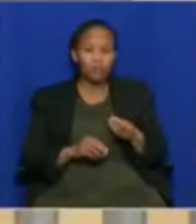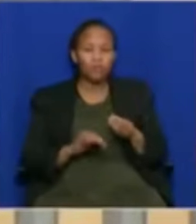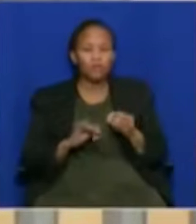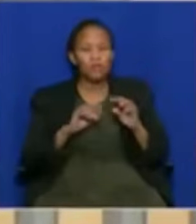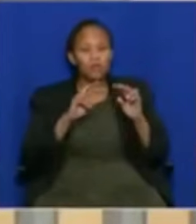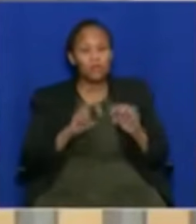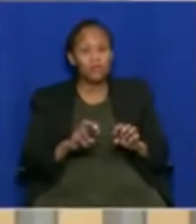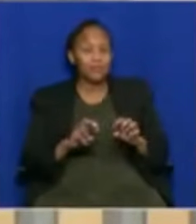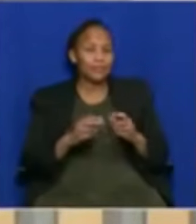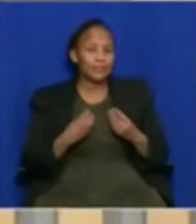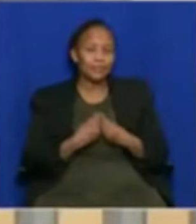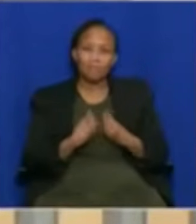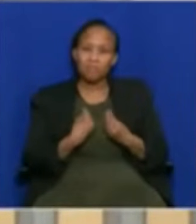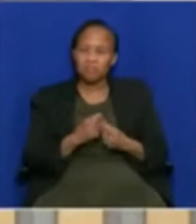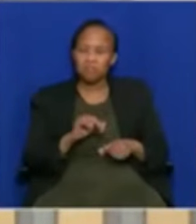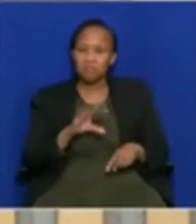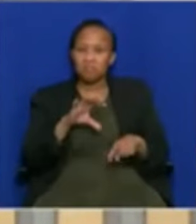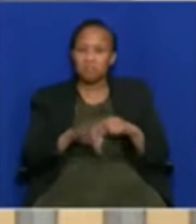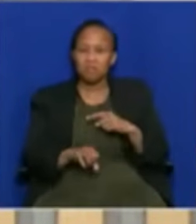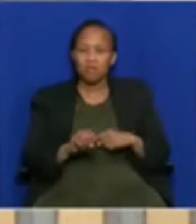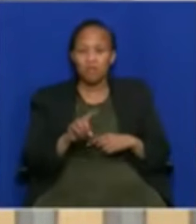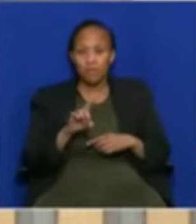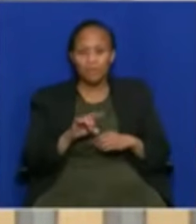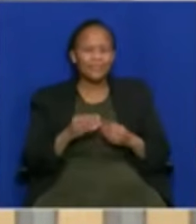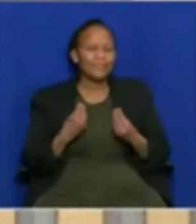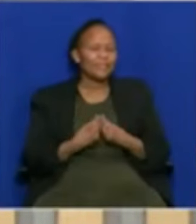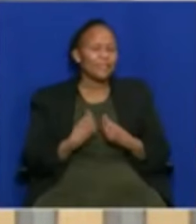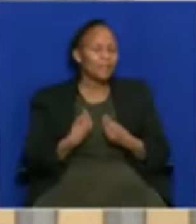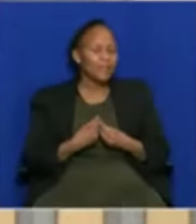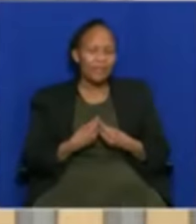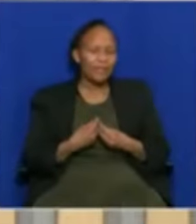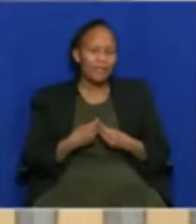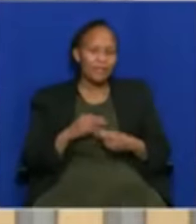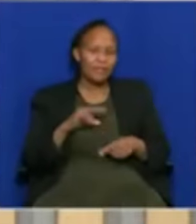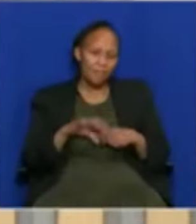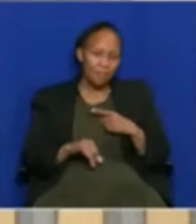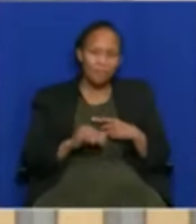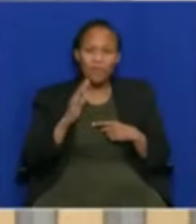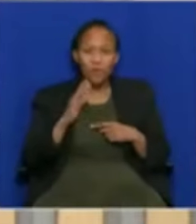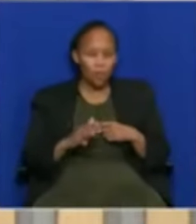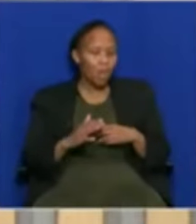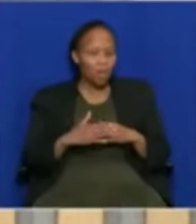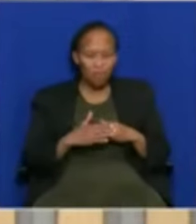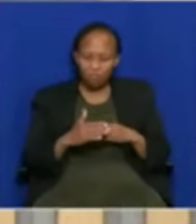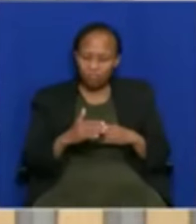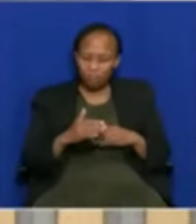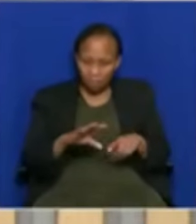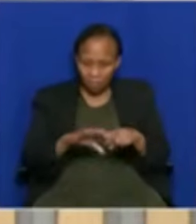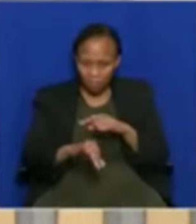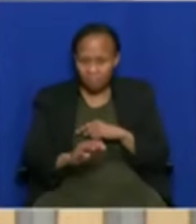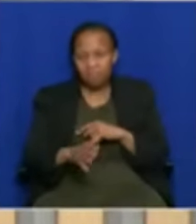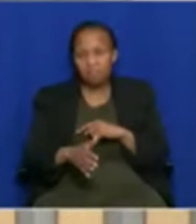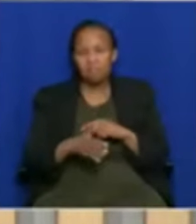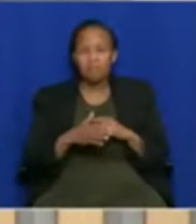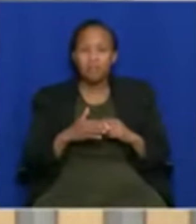up something else along the way with regards to the same